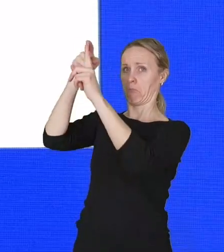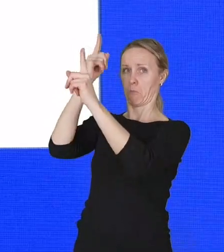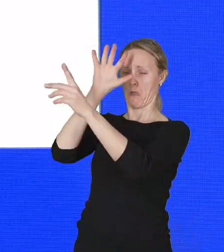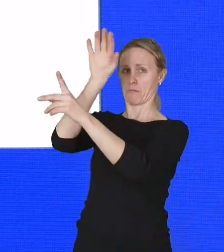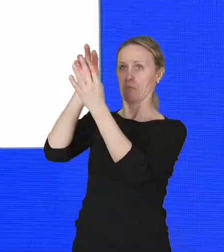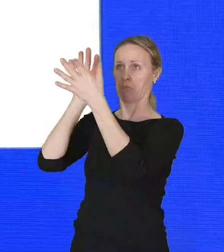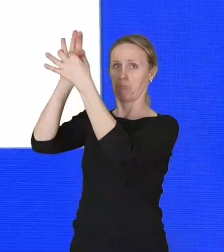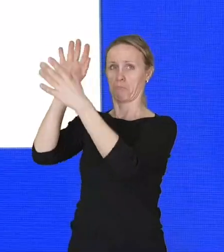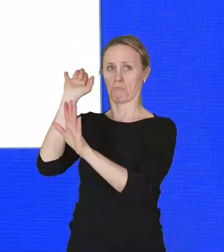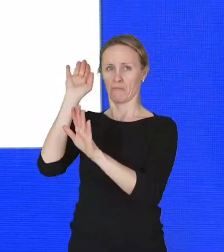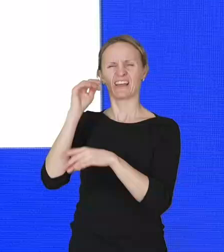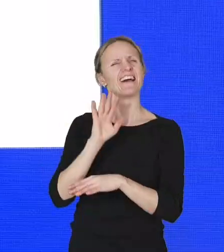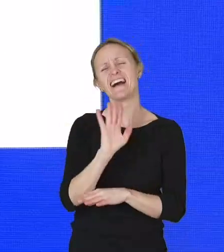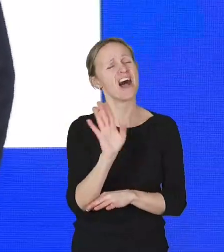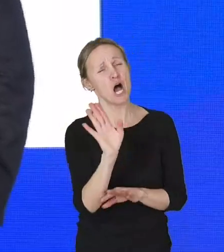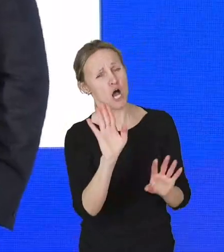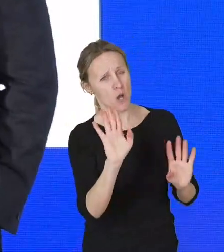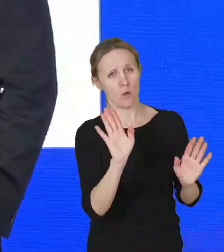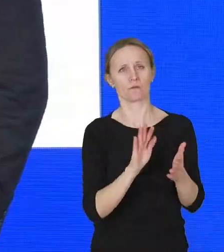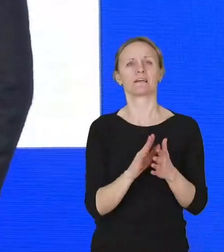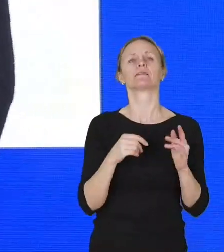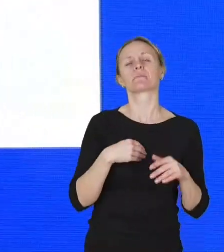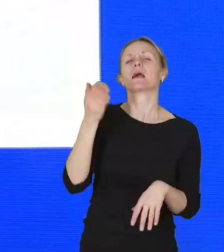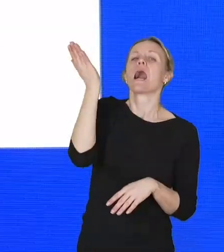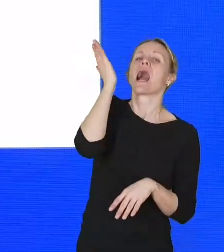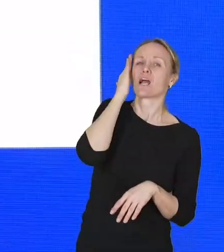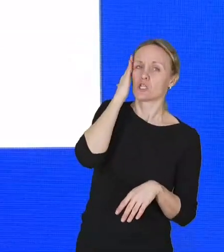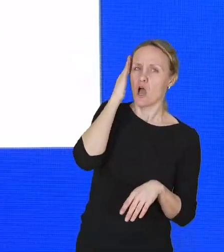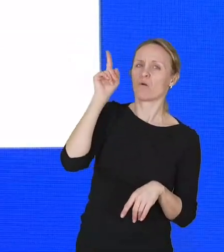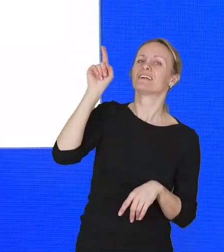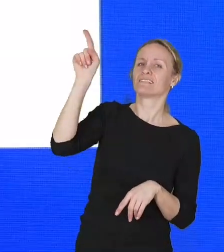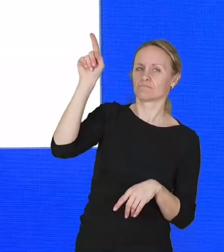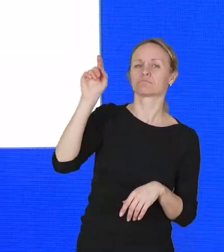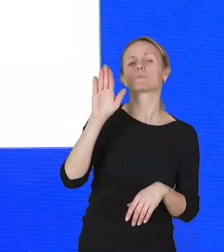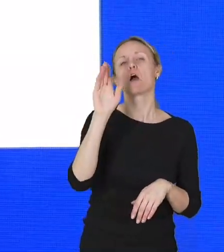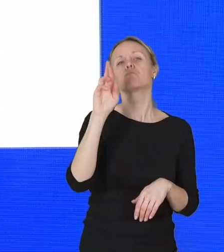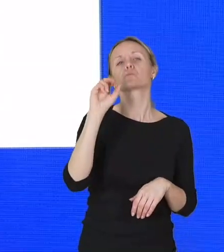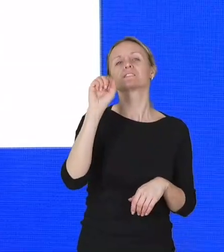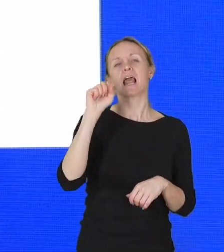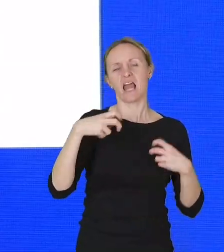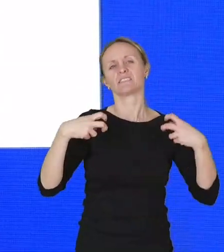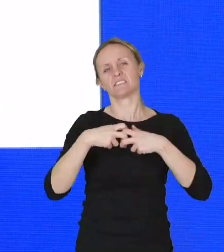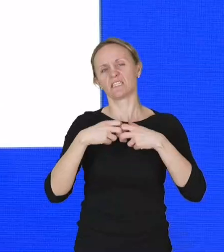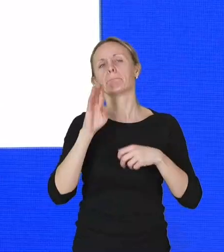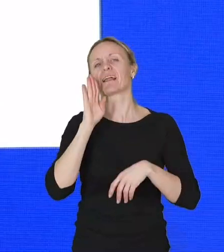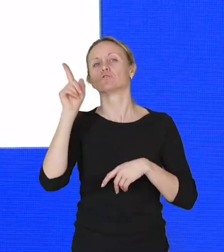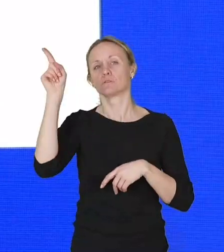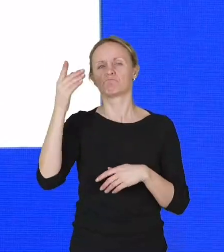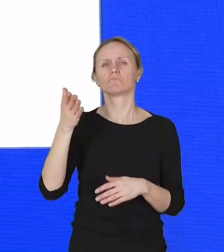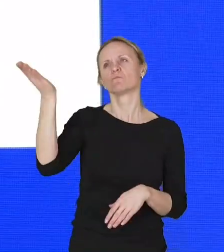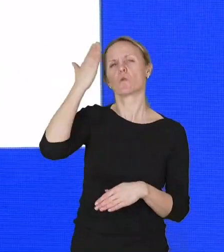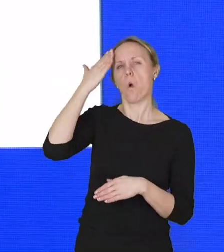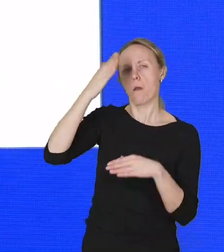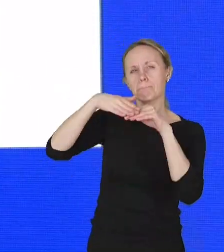right? No, of course not. That's my experience. We don't know better.